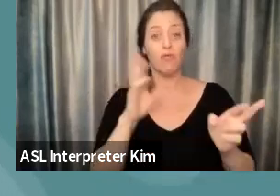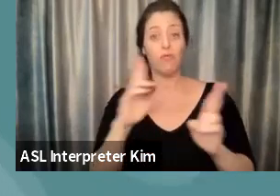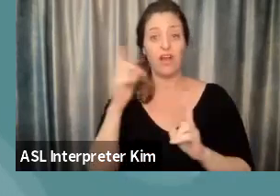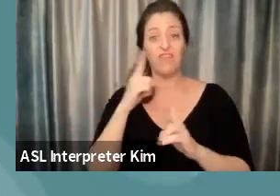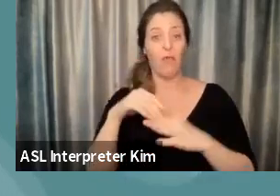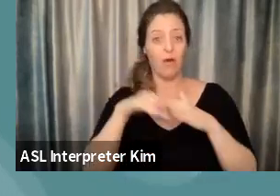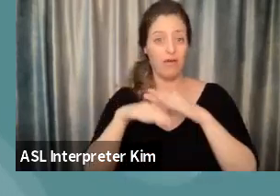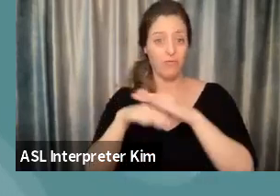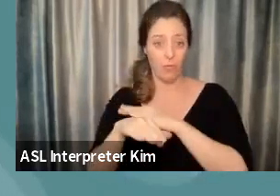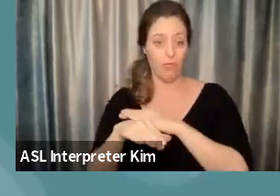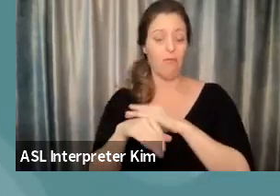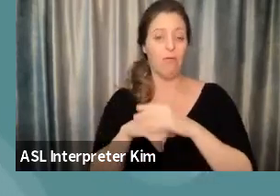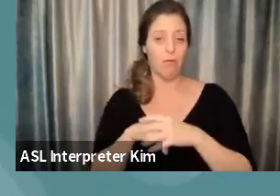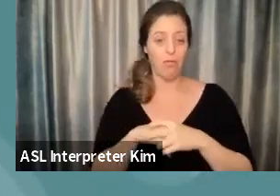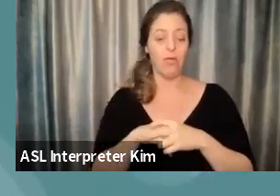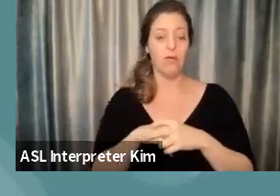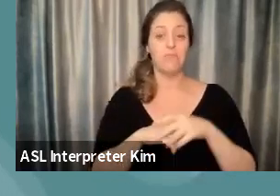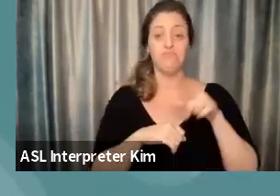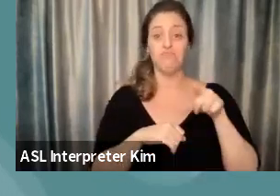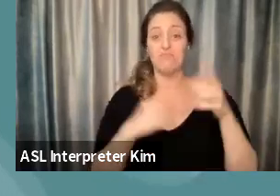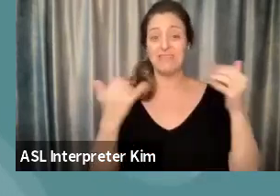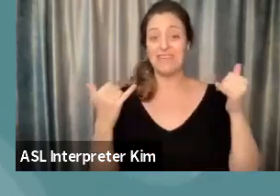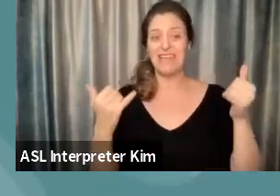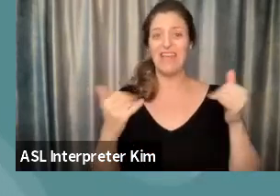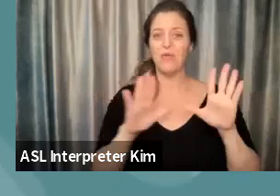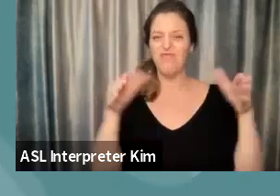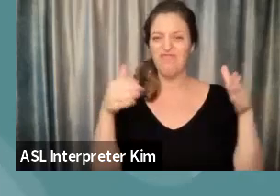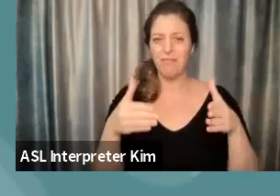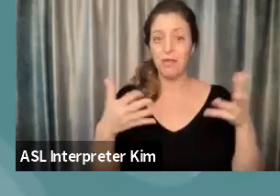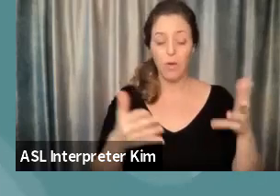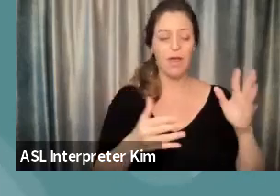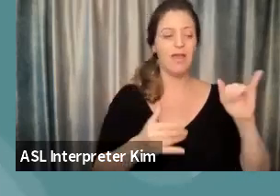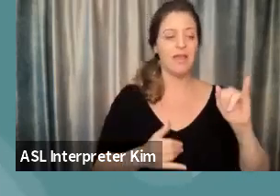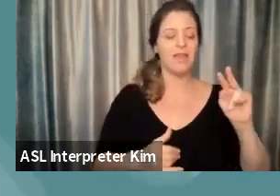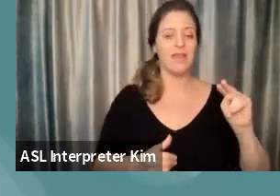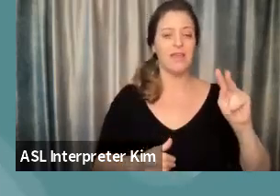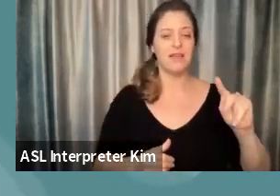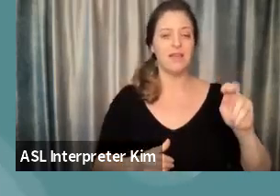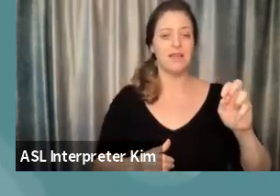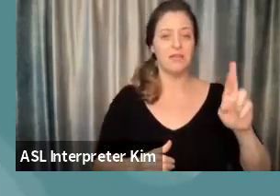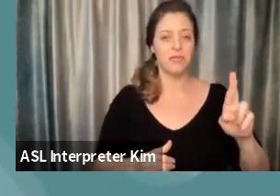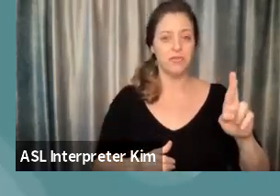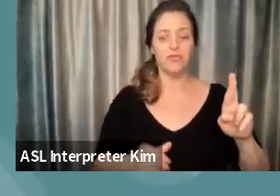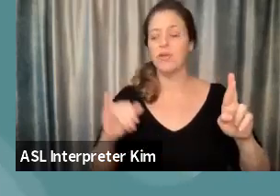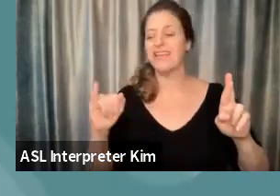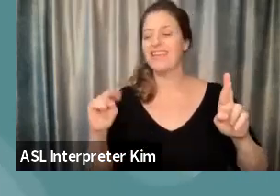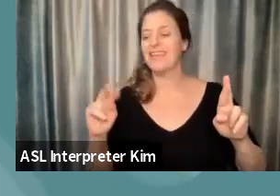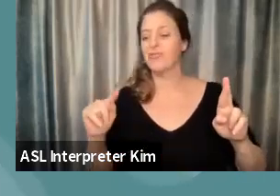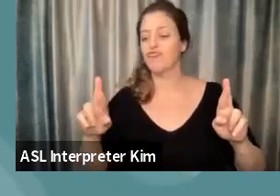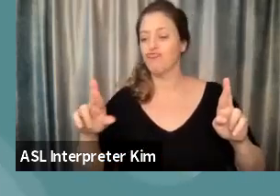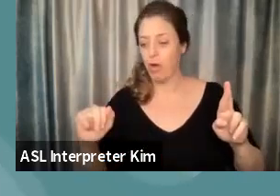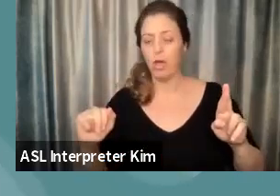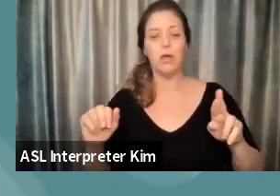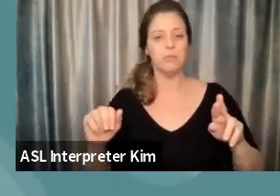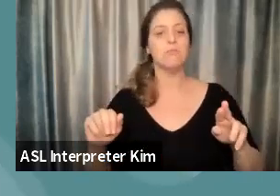Today, as you can see here, we'll be discussing what is our intra-district and inter-district transfers during what is called our open